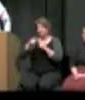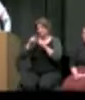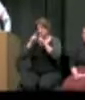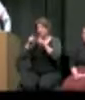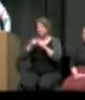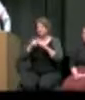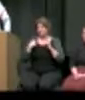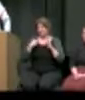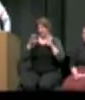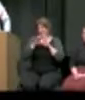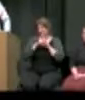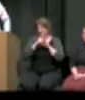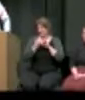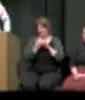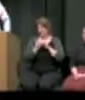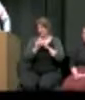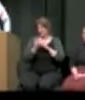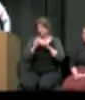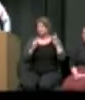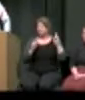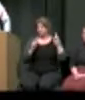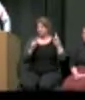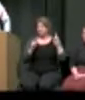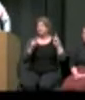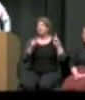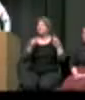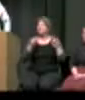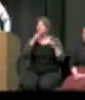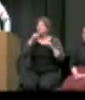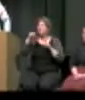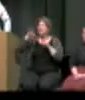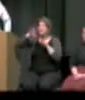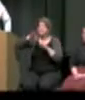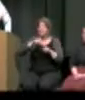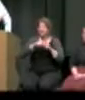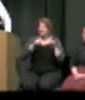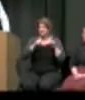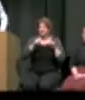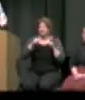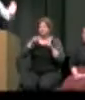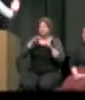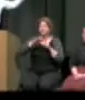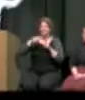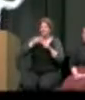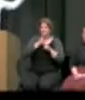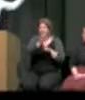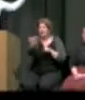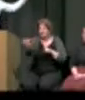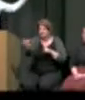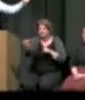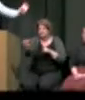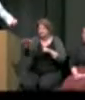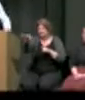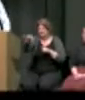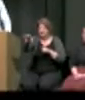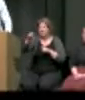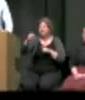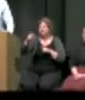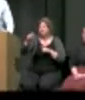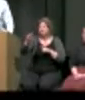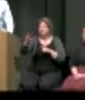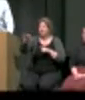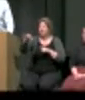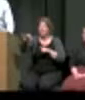was taken maybe a week ago. The rock slide is right in this area. So we're up past it now. We're really getting up into the shallow